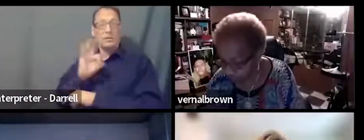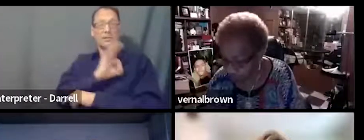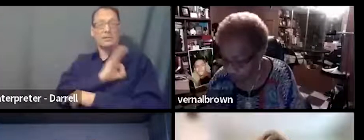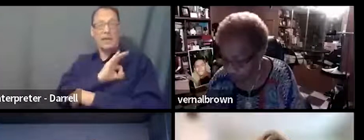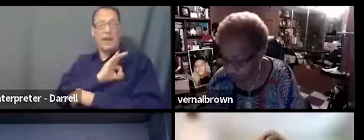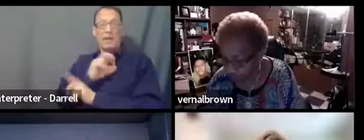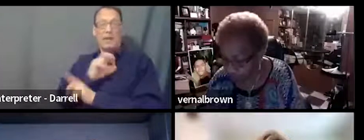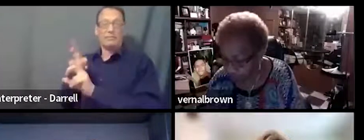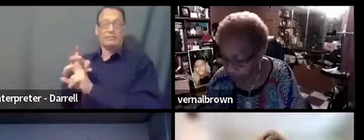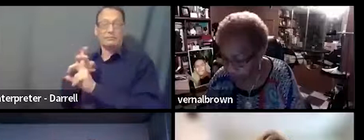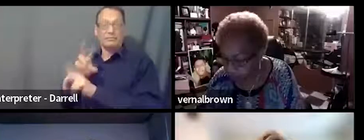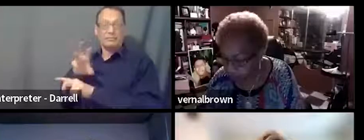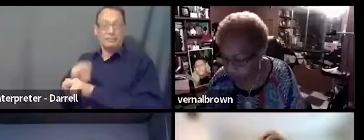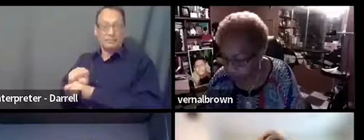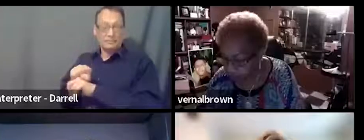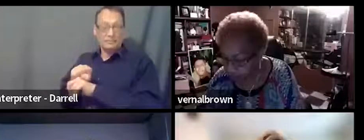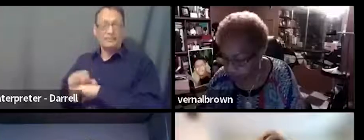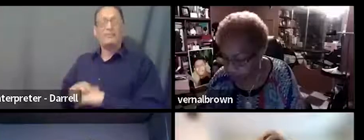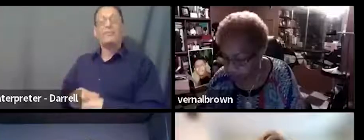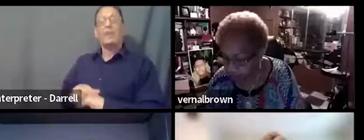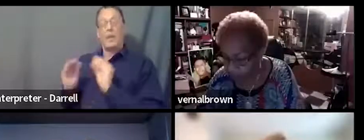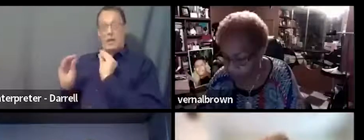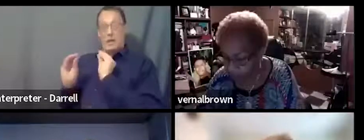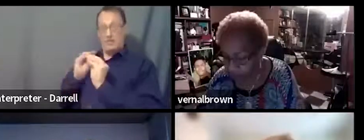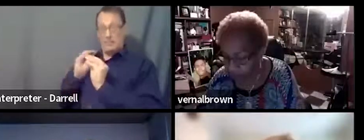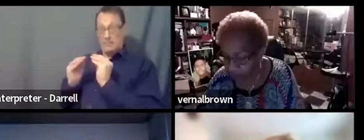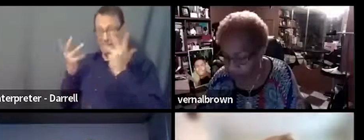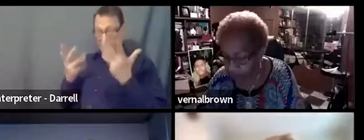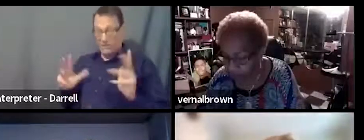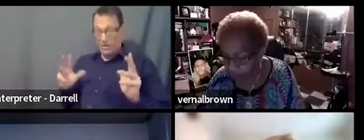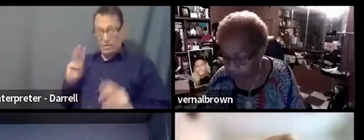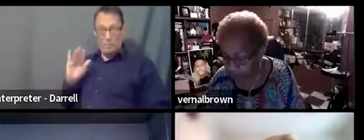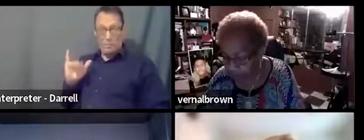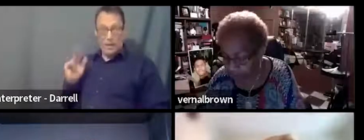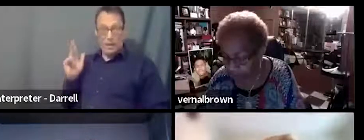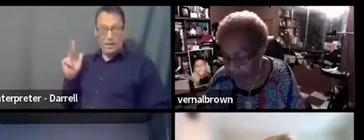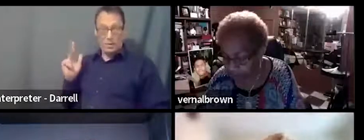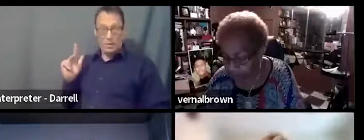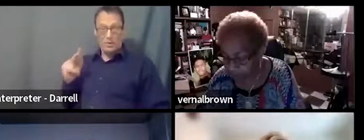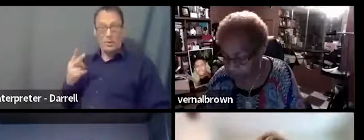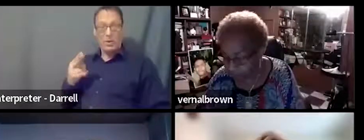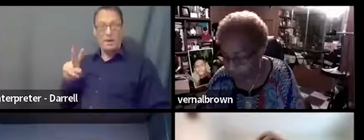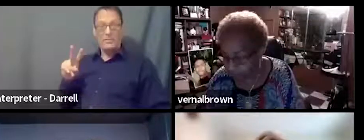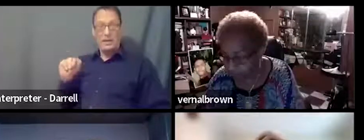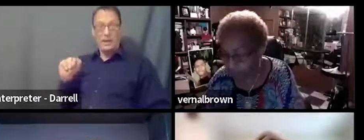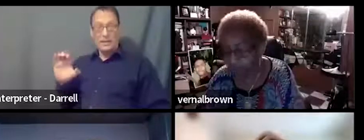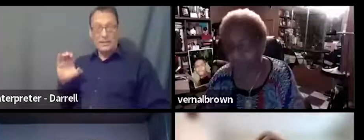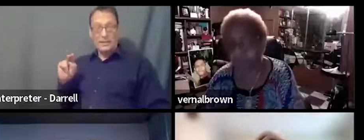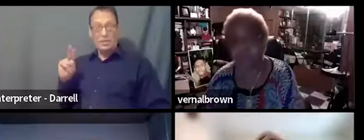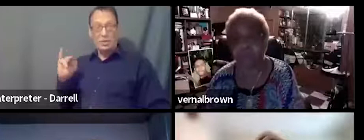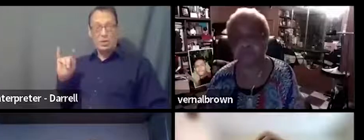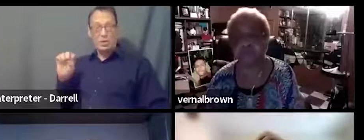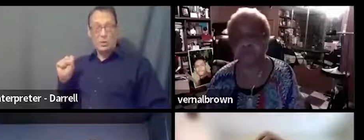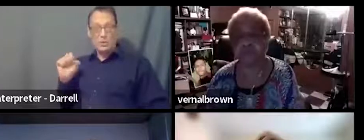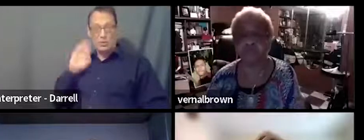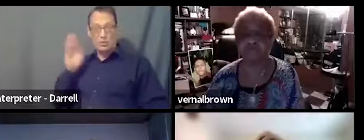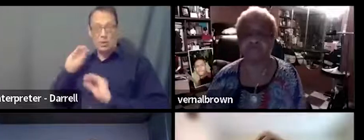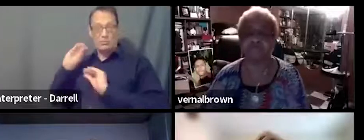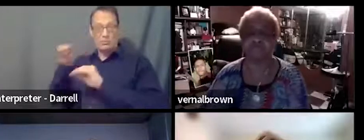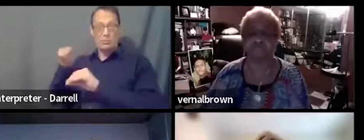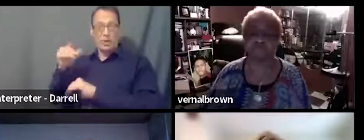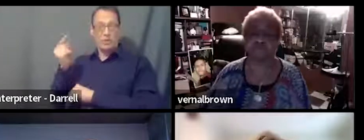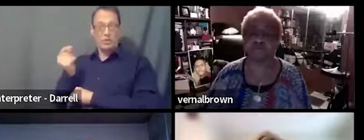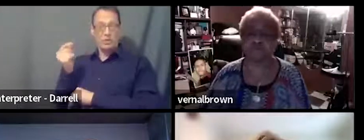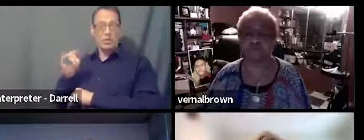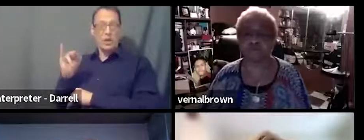and repairs. The roof repairs were completed May 23rd and the HVAC units are scheduled to be installed on Tuesday, June